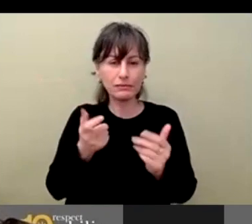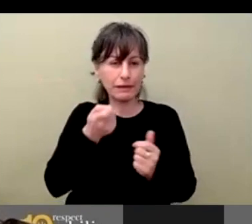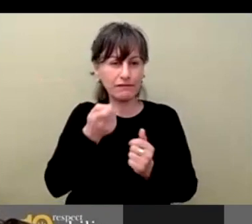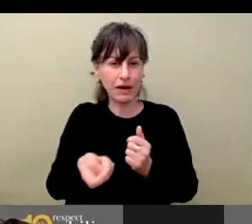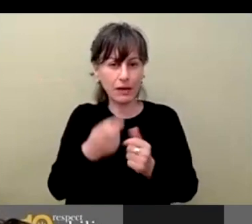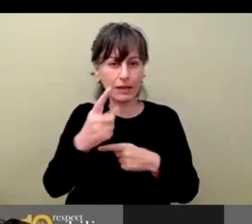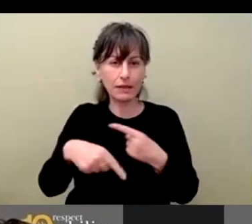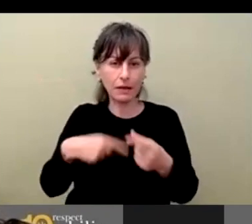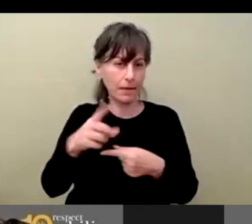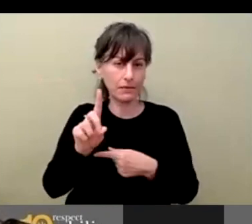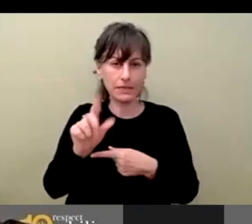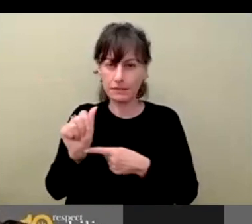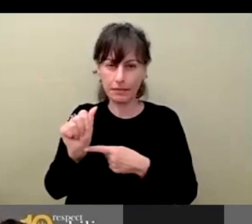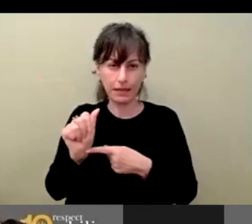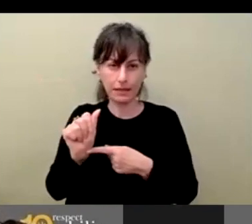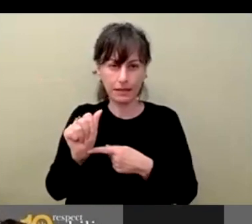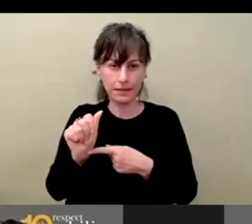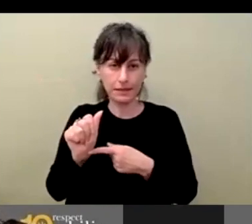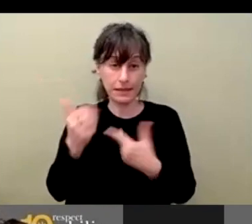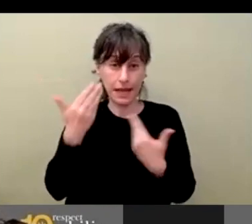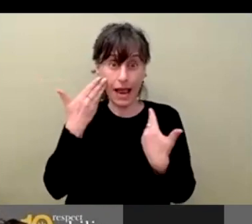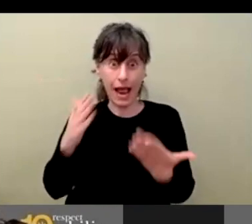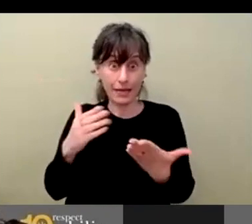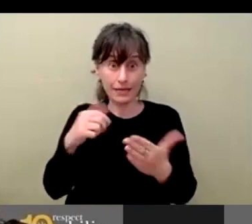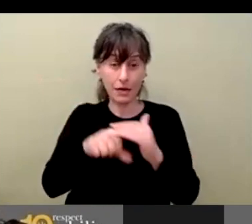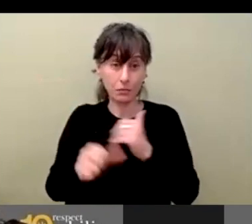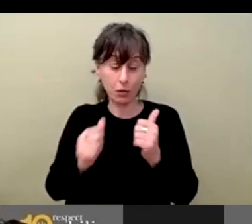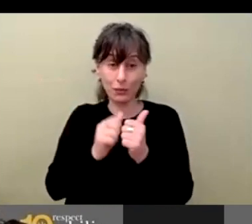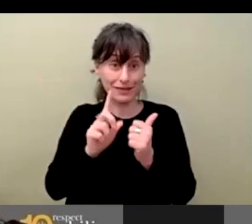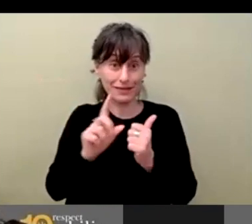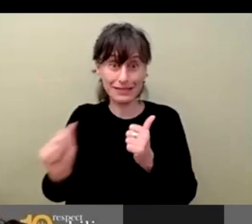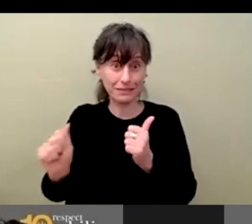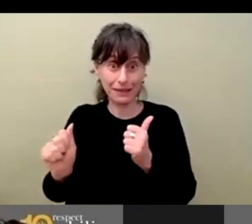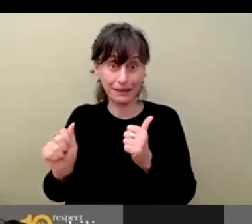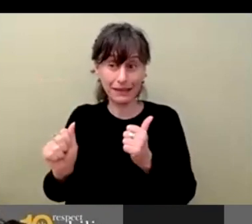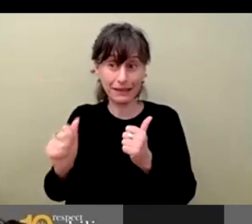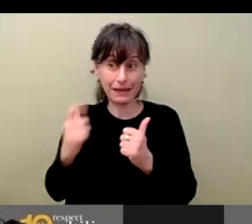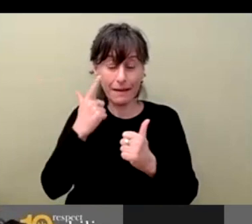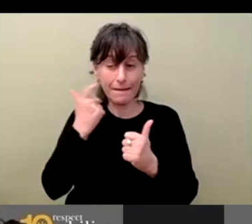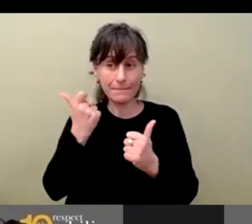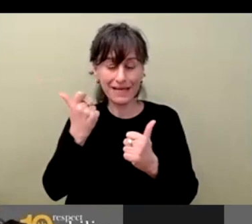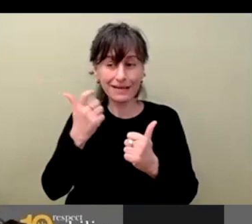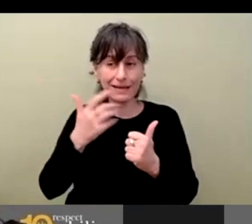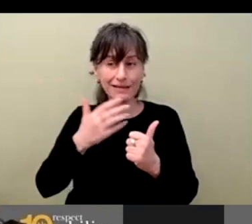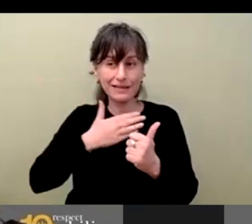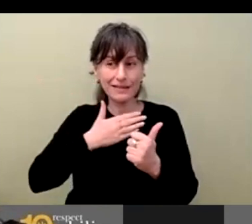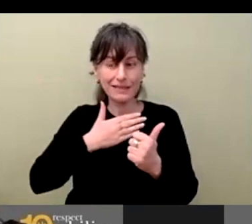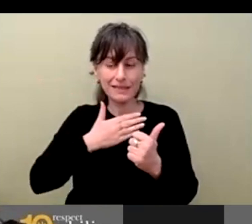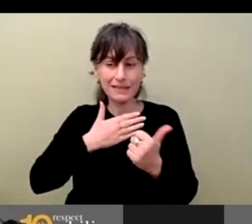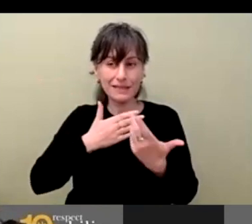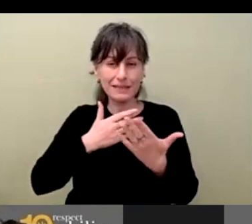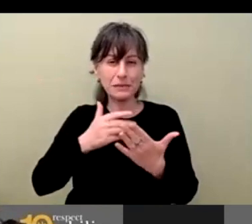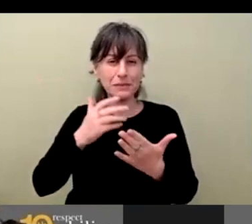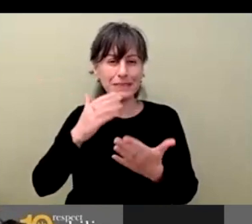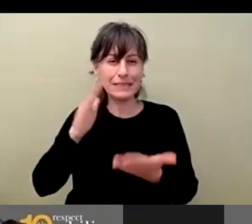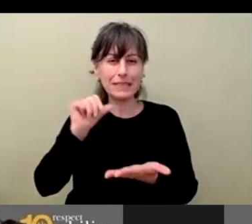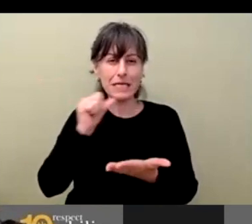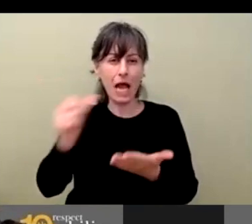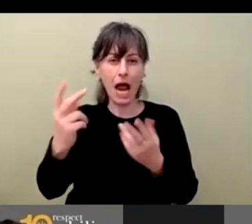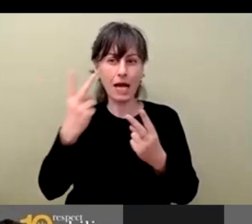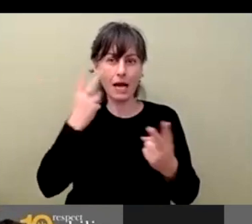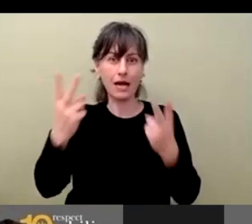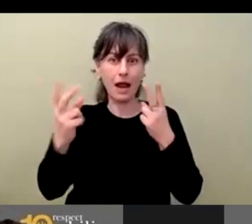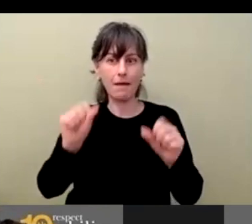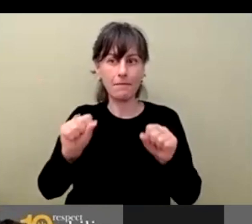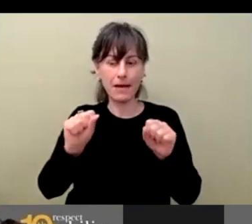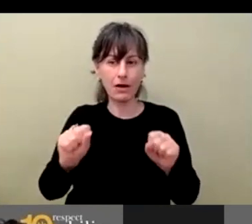about disability, because I didn't know I was born with a disability, because mine was less apparent to people, and there was a lot